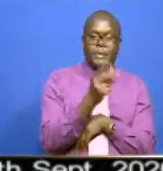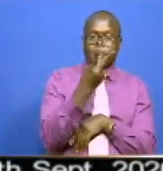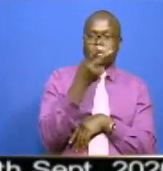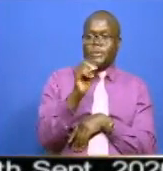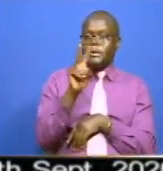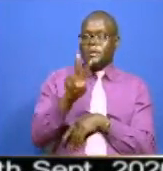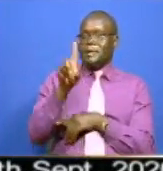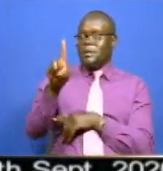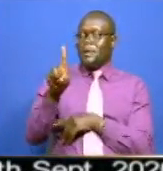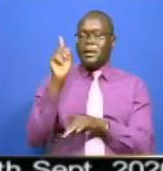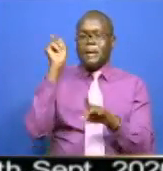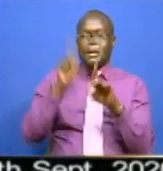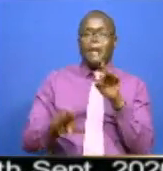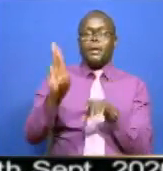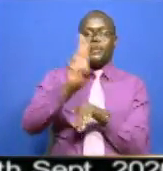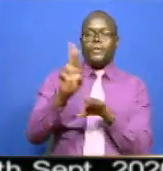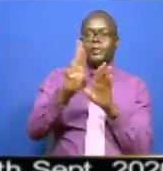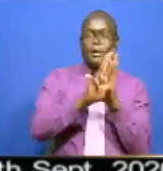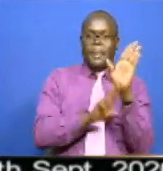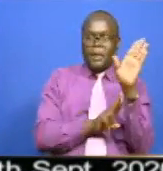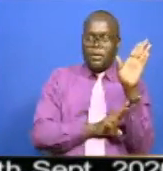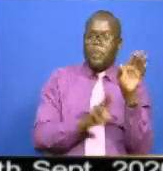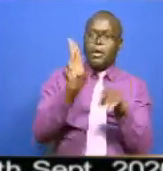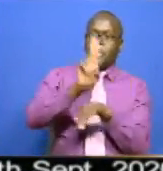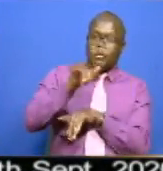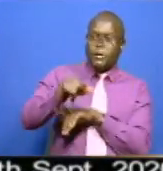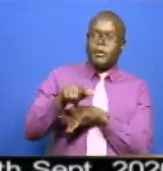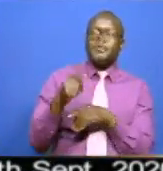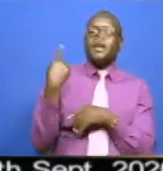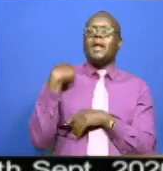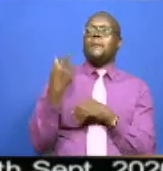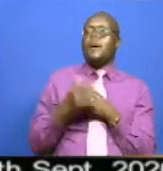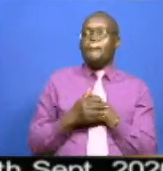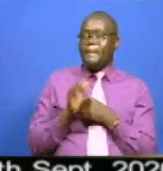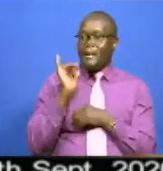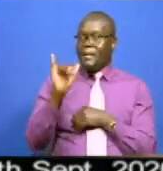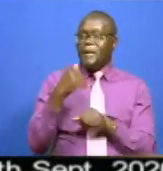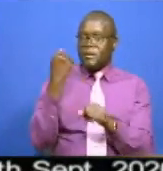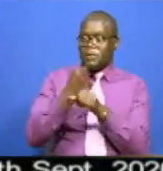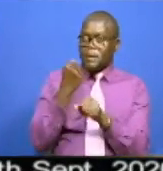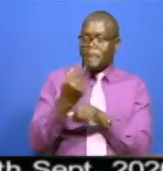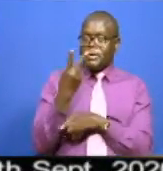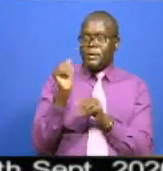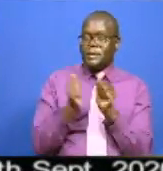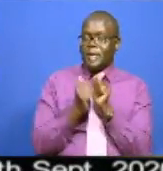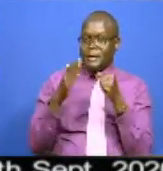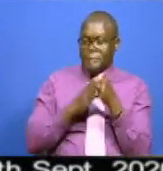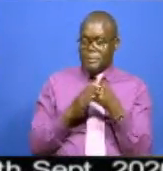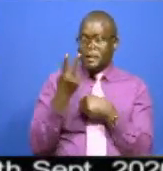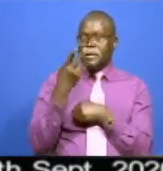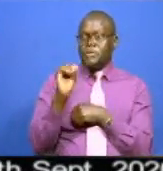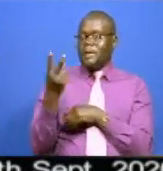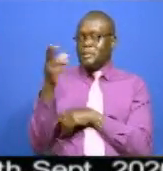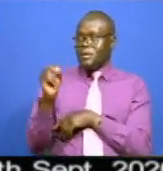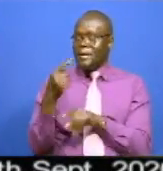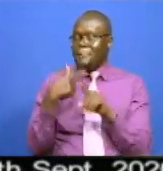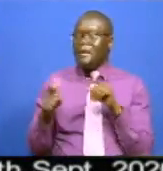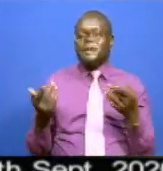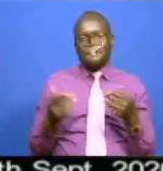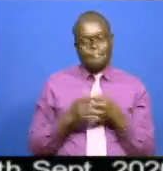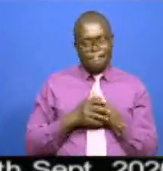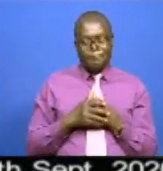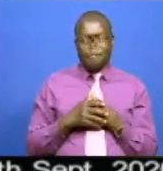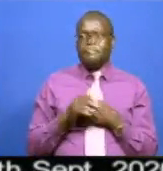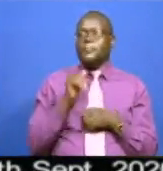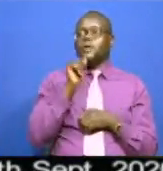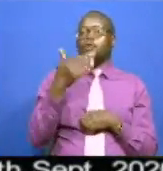we will not use this formula. We will use the figures that were done in 2019-2020. But since we don't